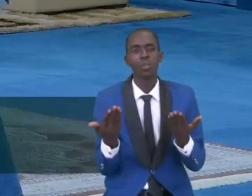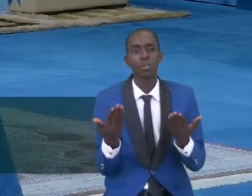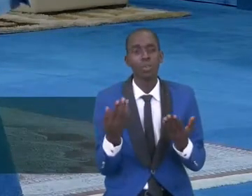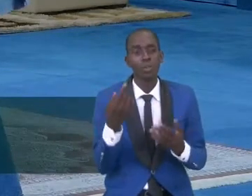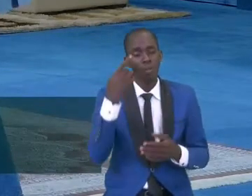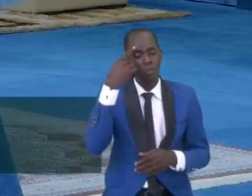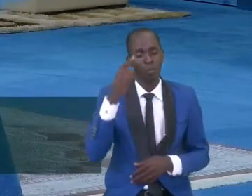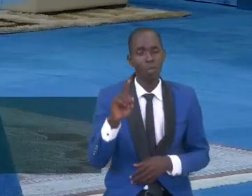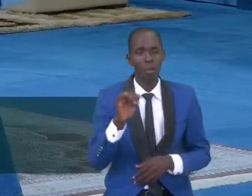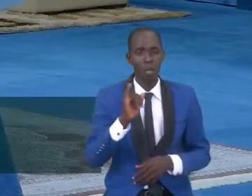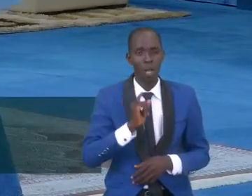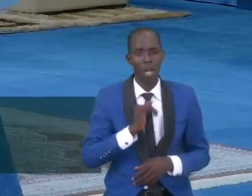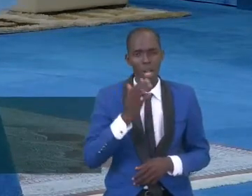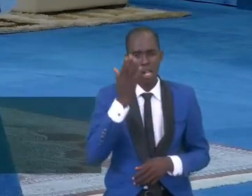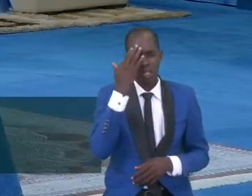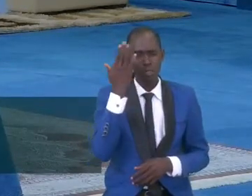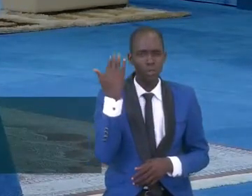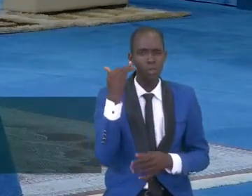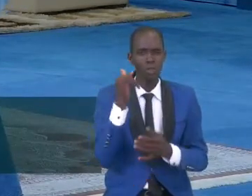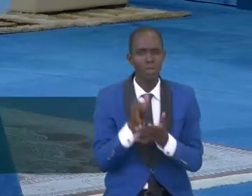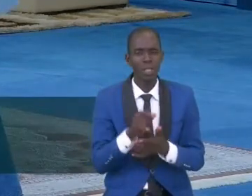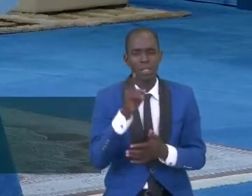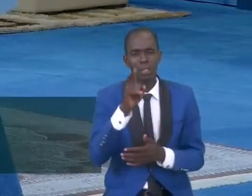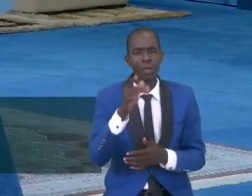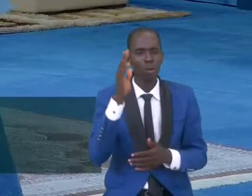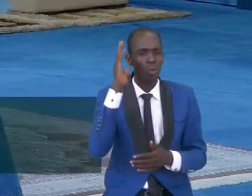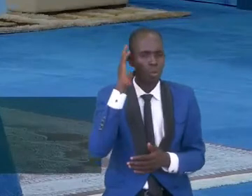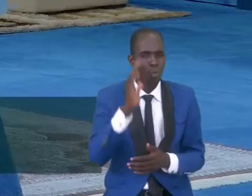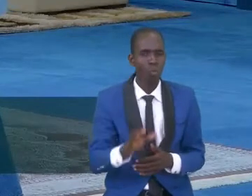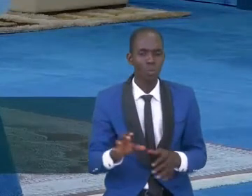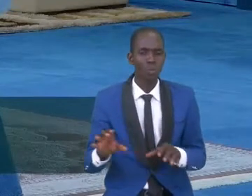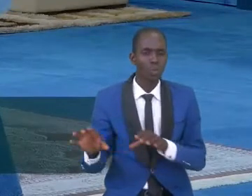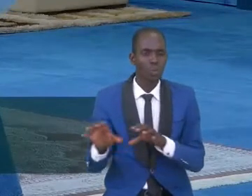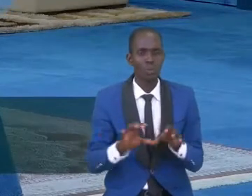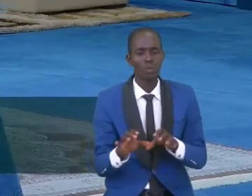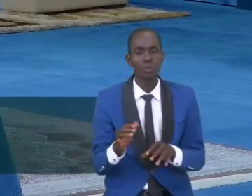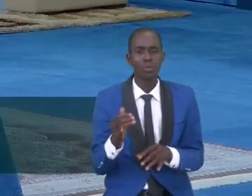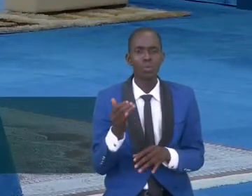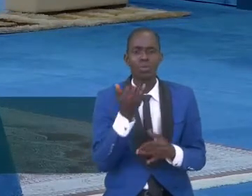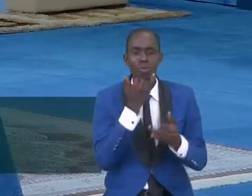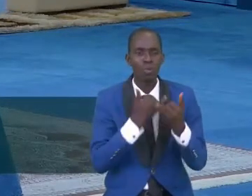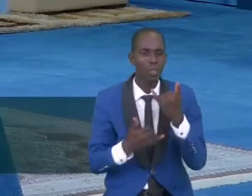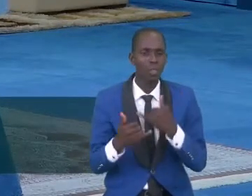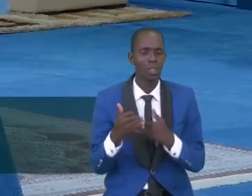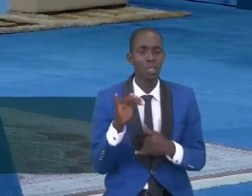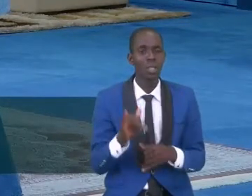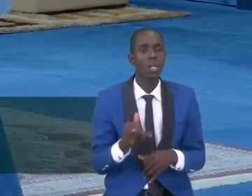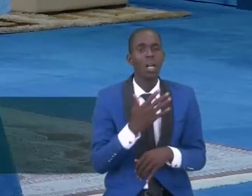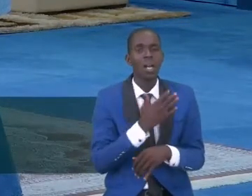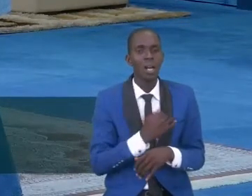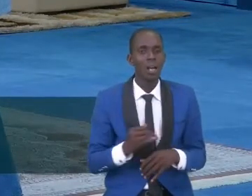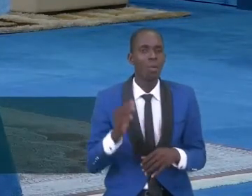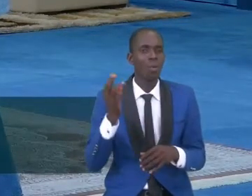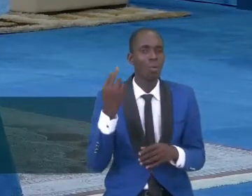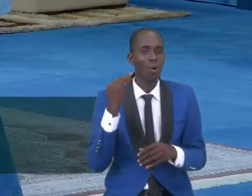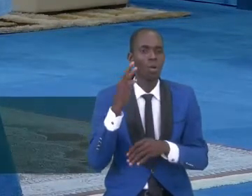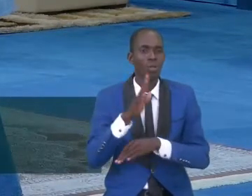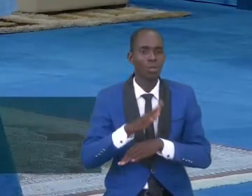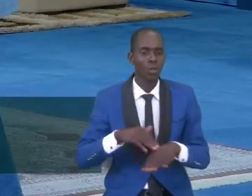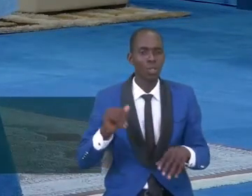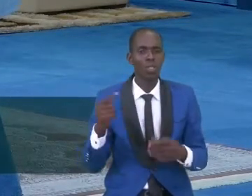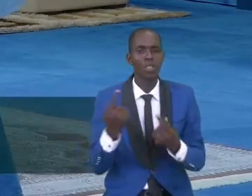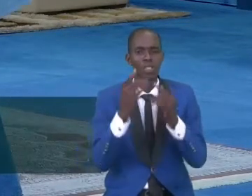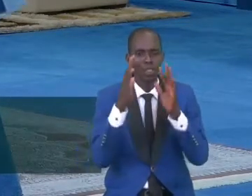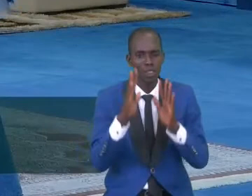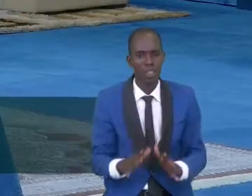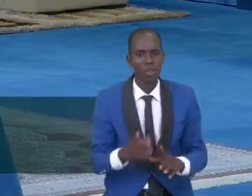I knew that thou wouldest deal treacherously, and was called a